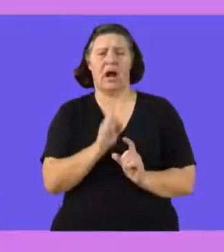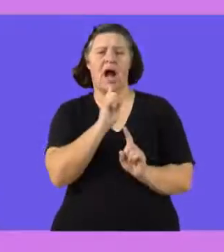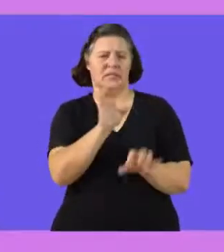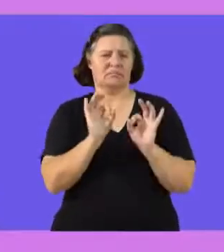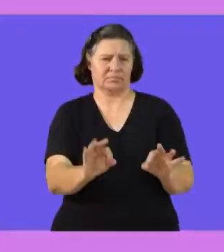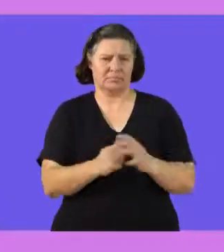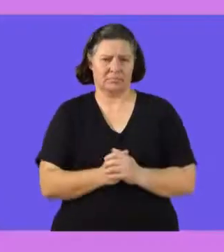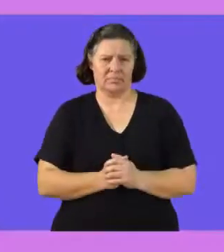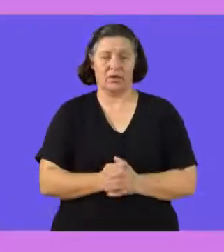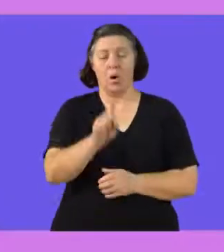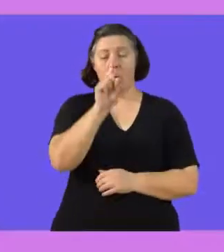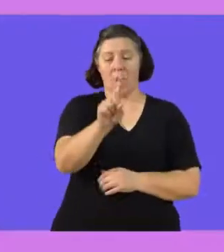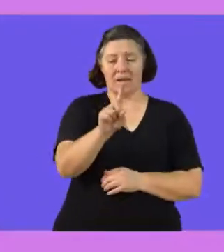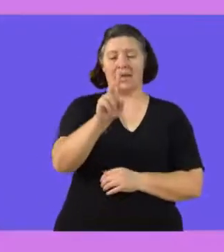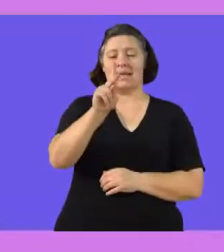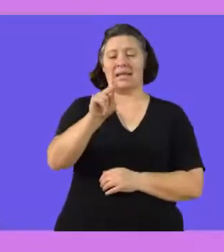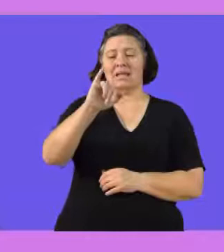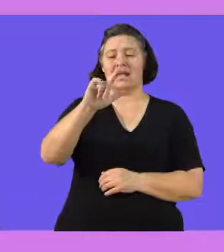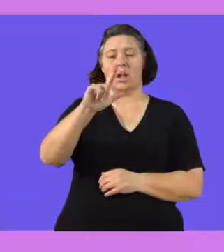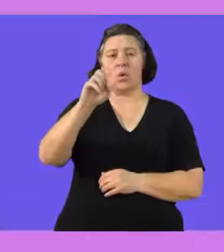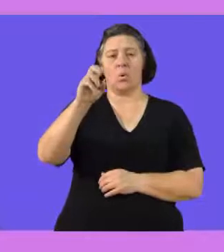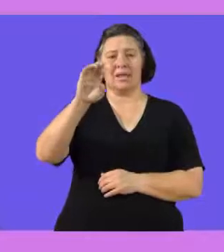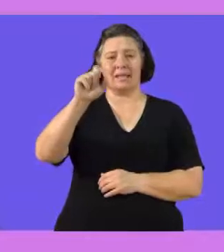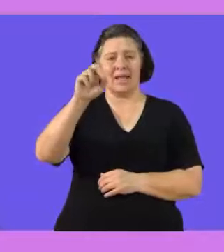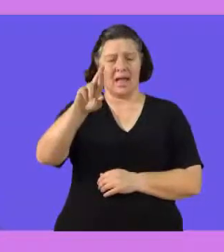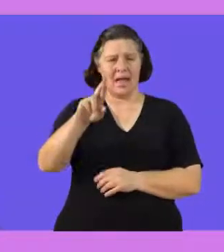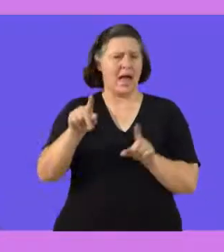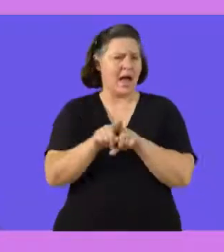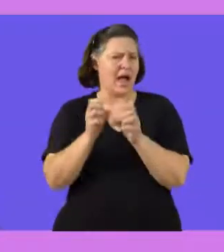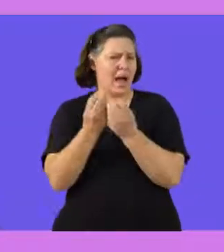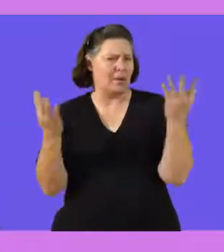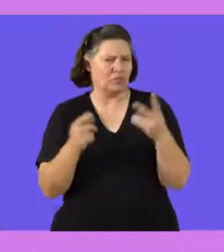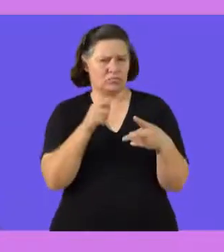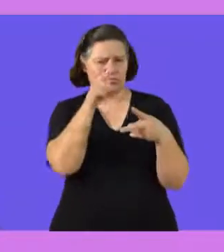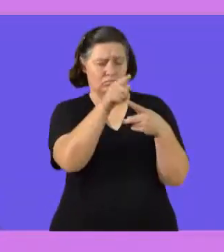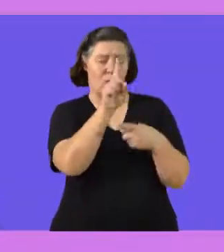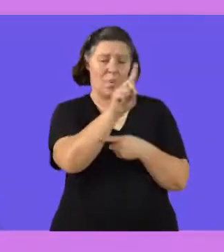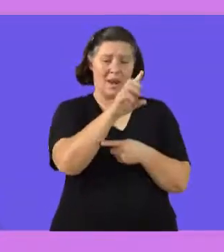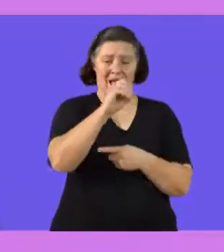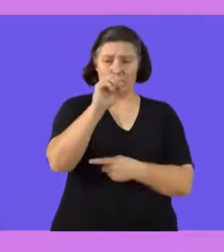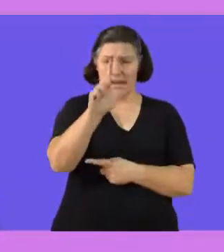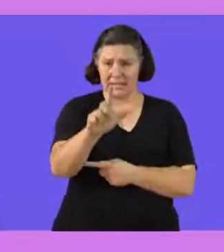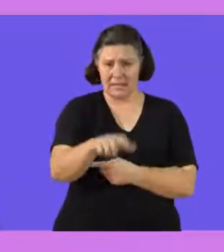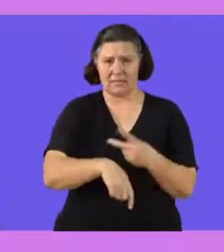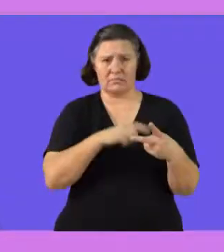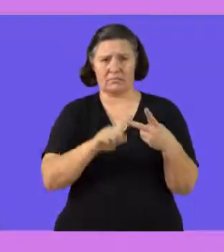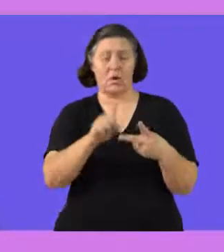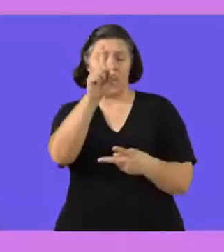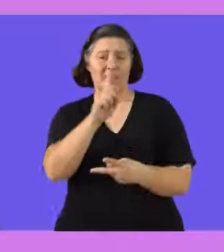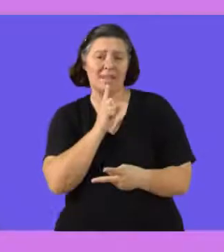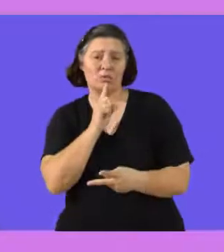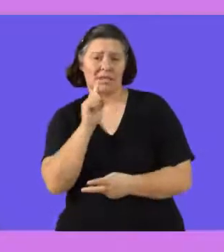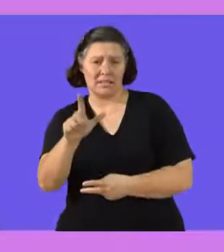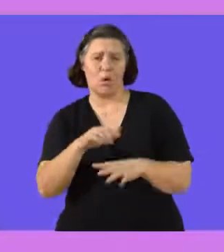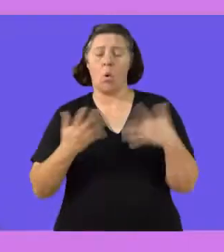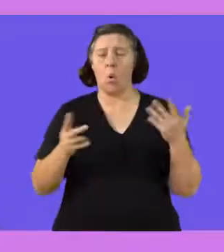correct answer, right? 1 kiloliter equals to, and now there's our options. Is it 100 liters,